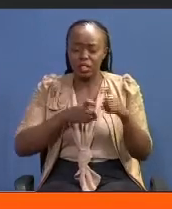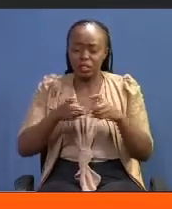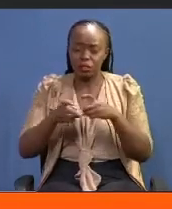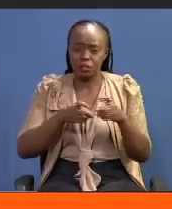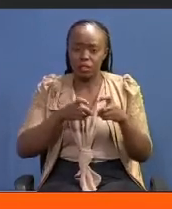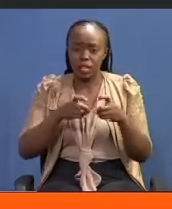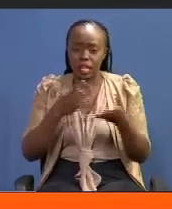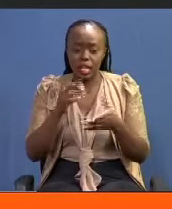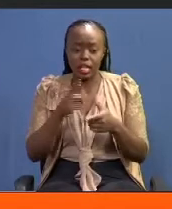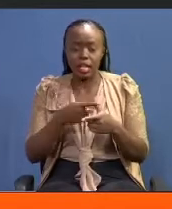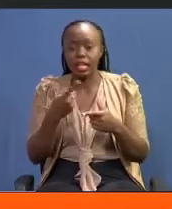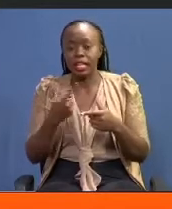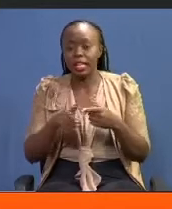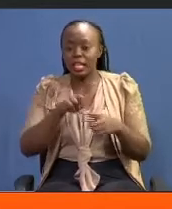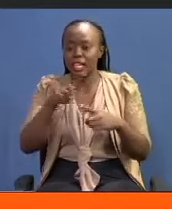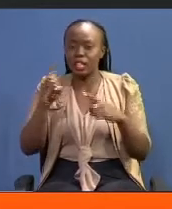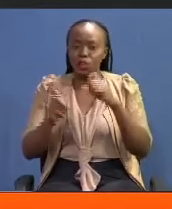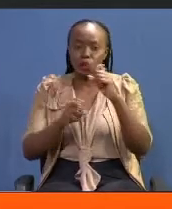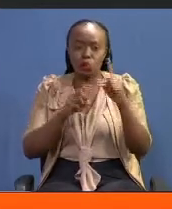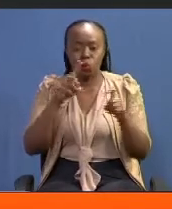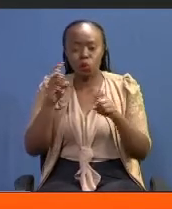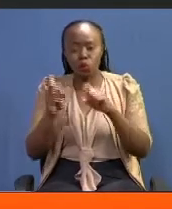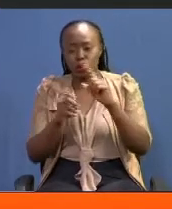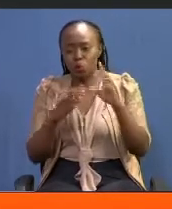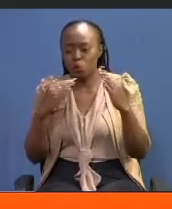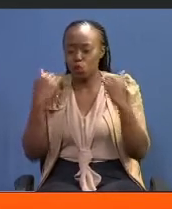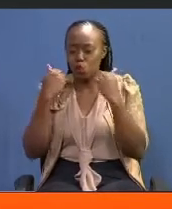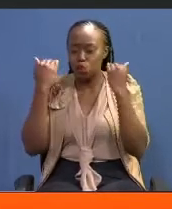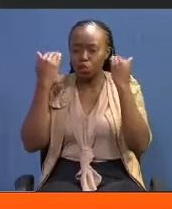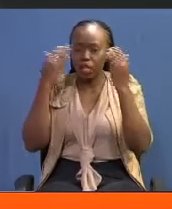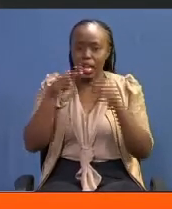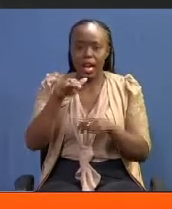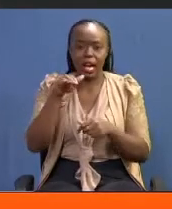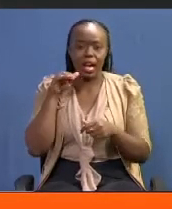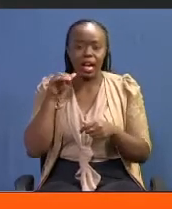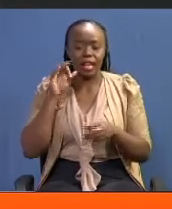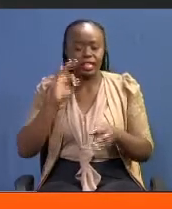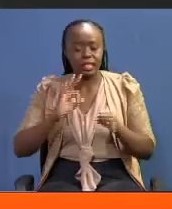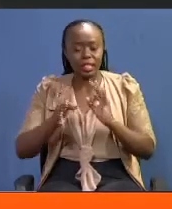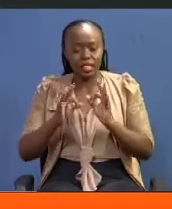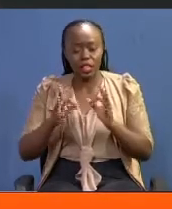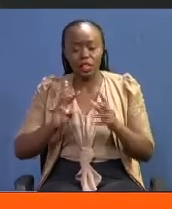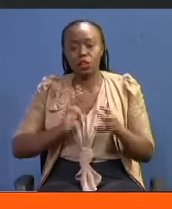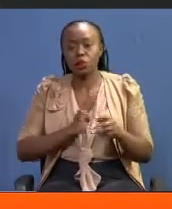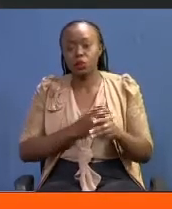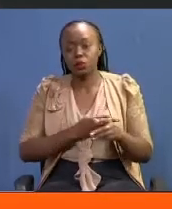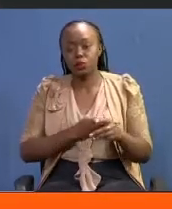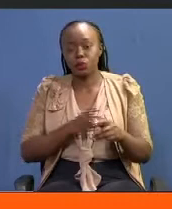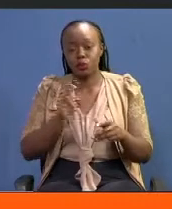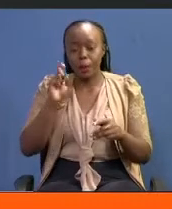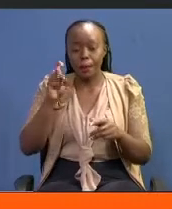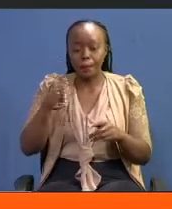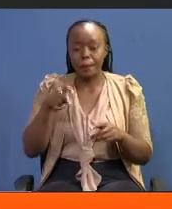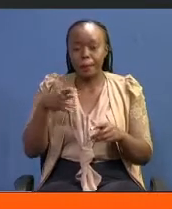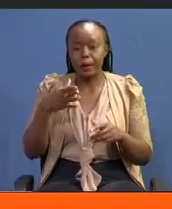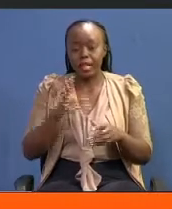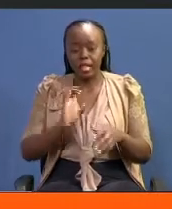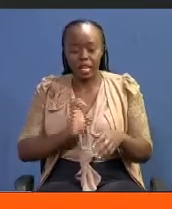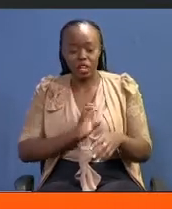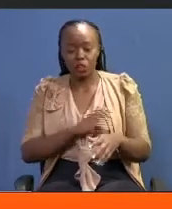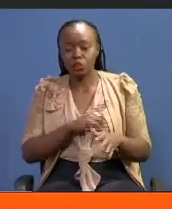then there are questions the judiciary would have asked. If we indeed were at a constitutional moment,